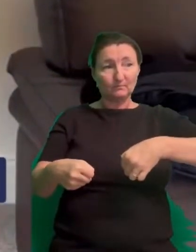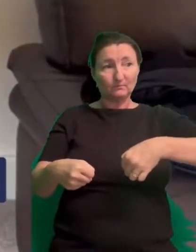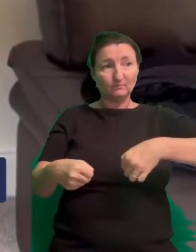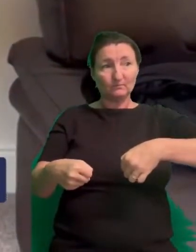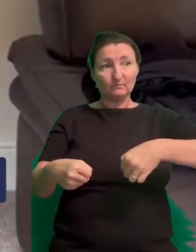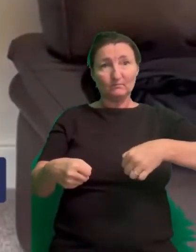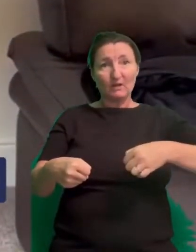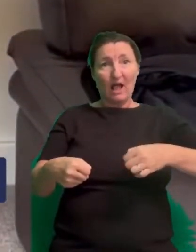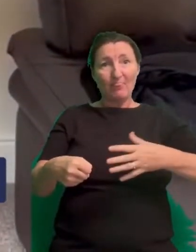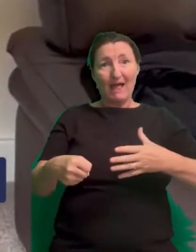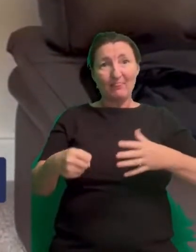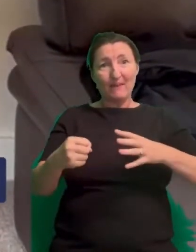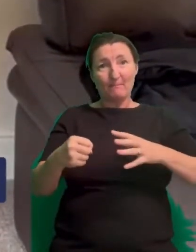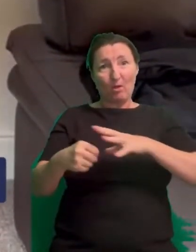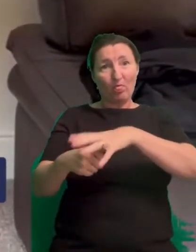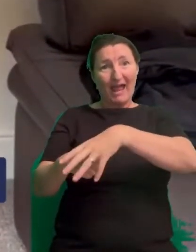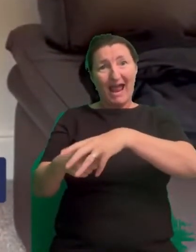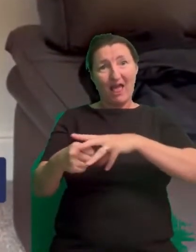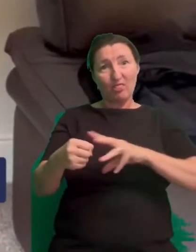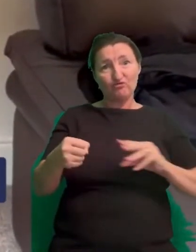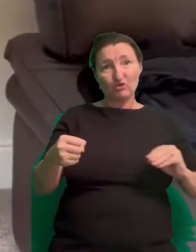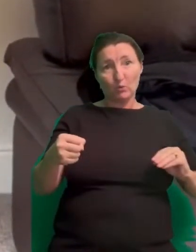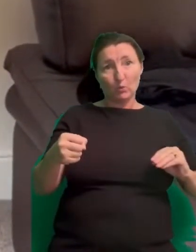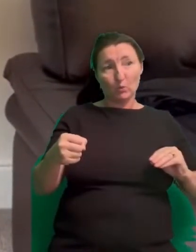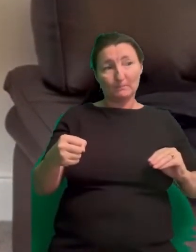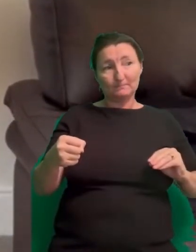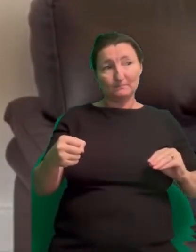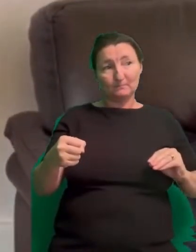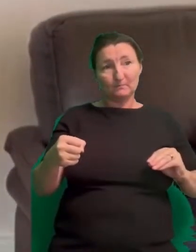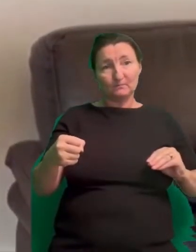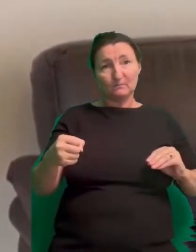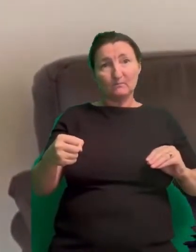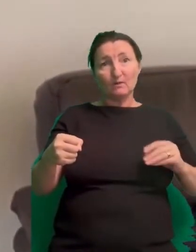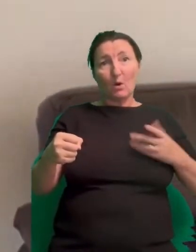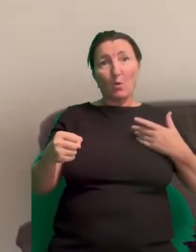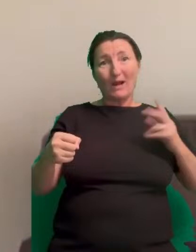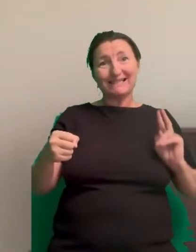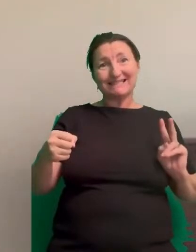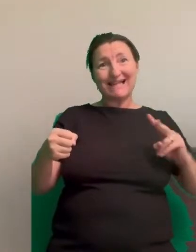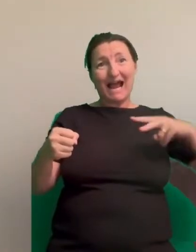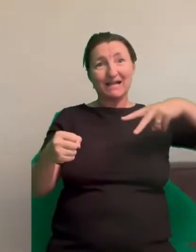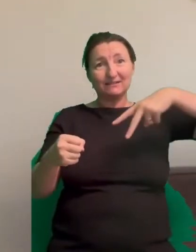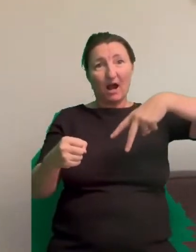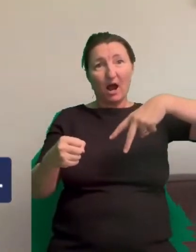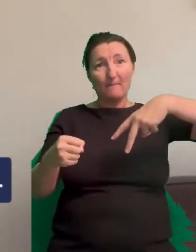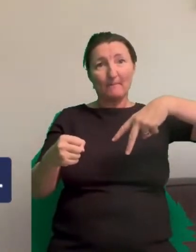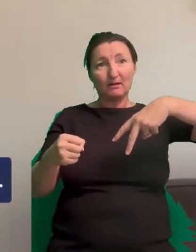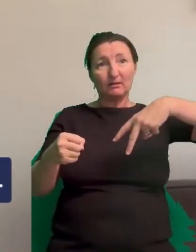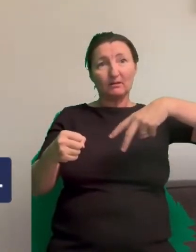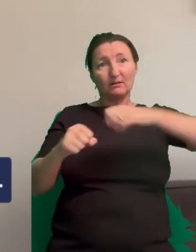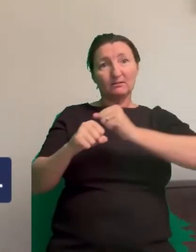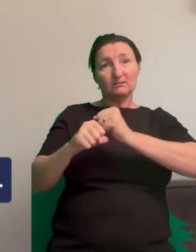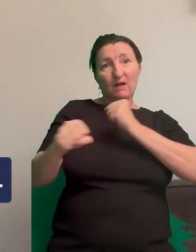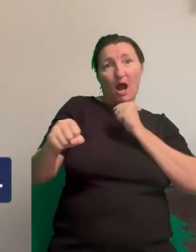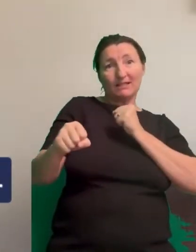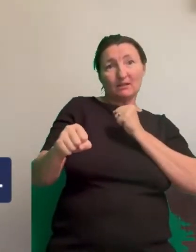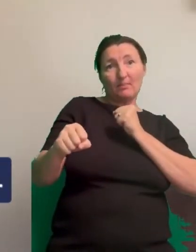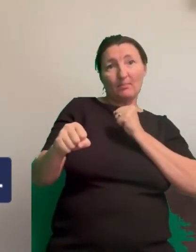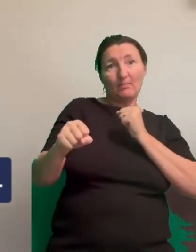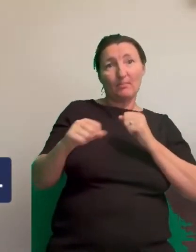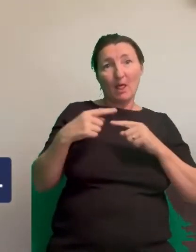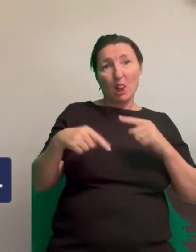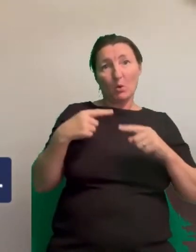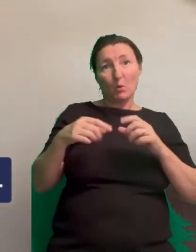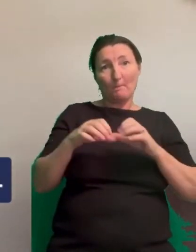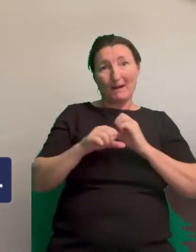pull all of your hair through and over your head, and then as you stand up you just make the loop